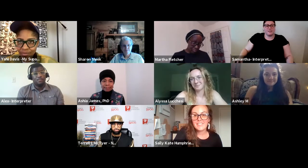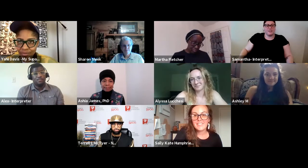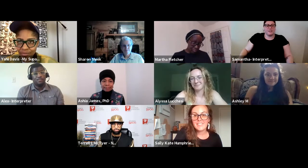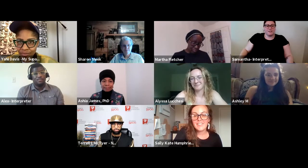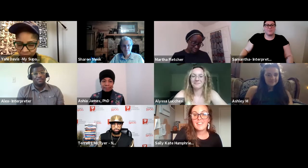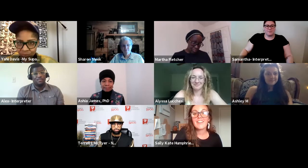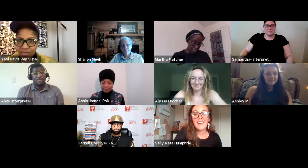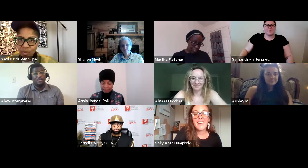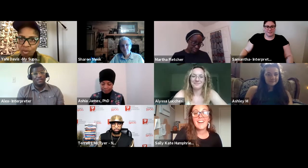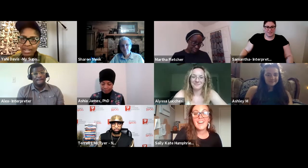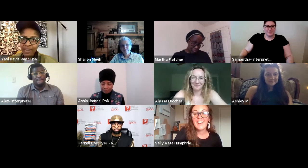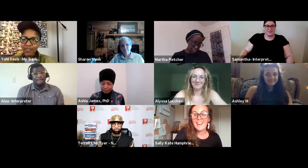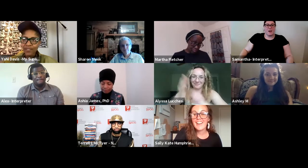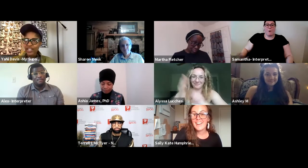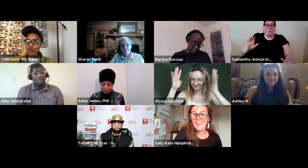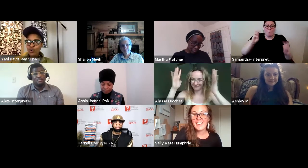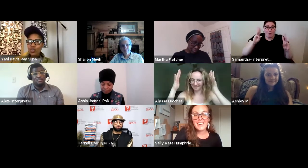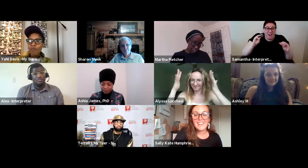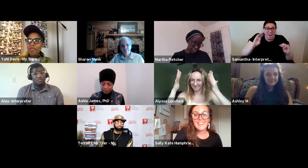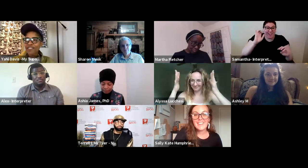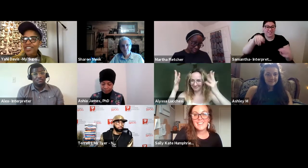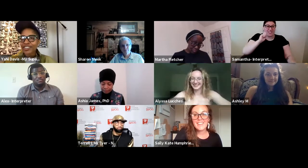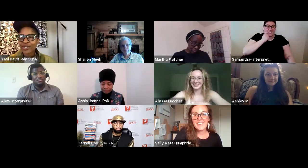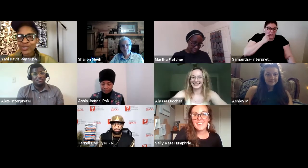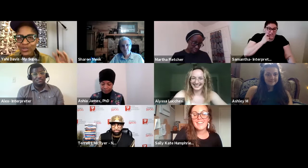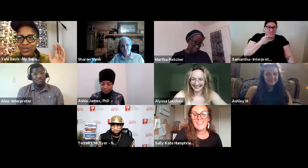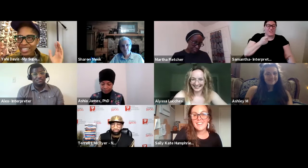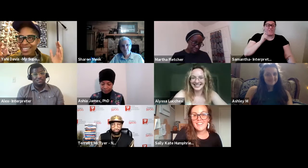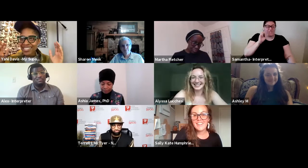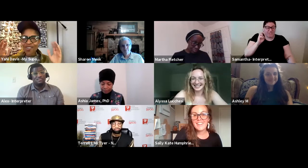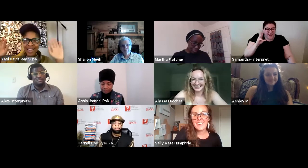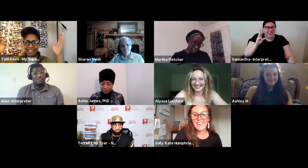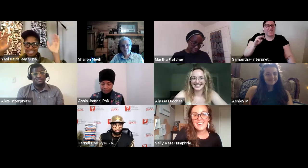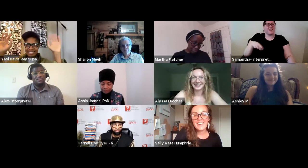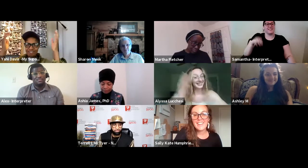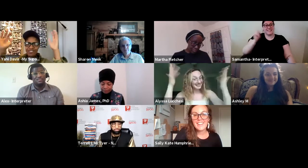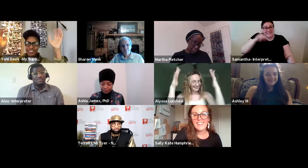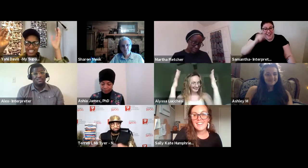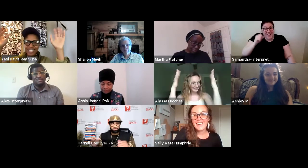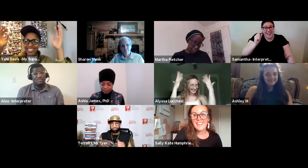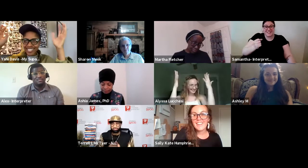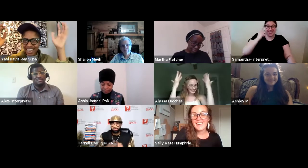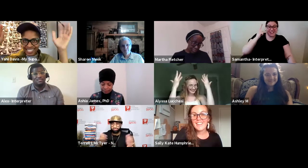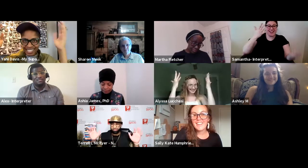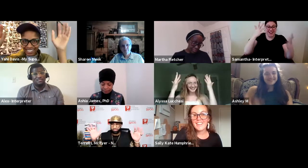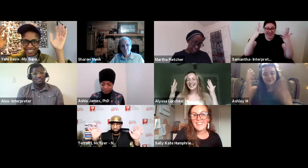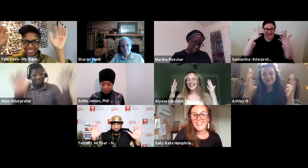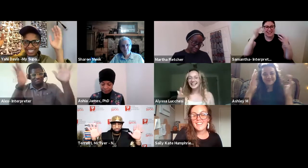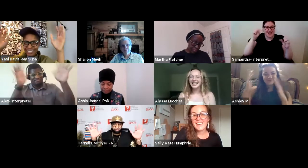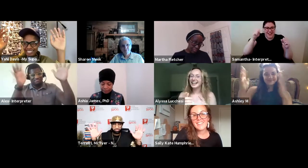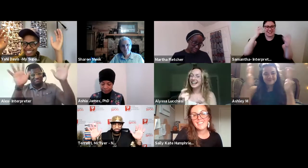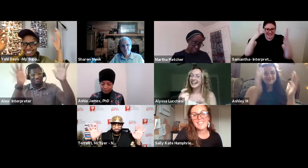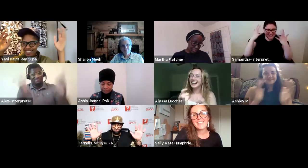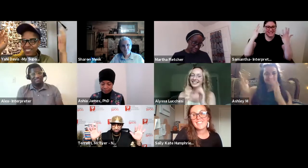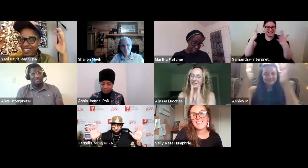degree. Wow, very cool. Very cool. Yes. All right, Alyssa, is this? Yes. Hello.